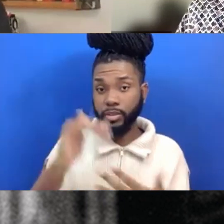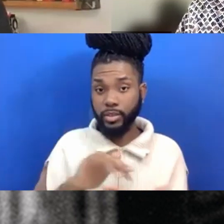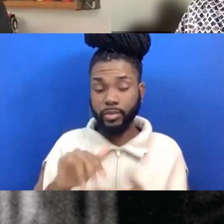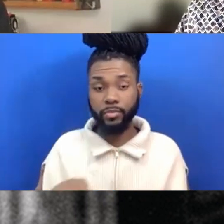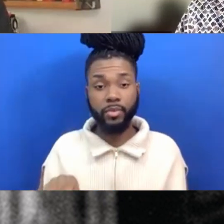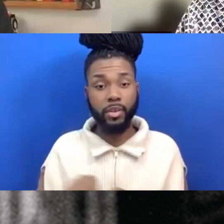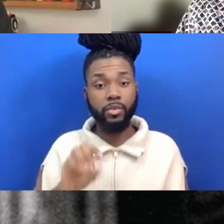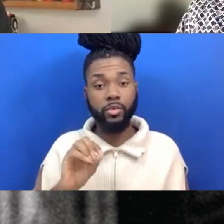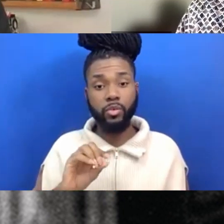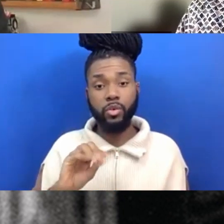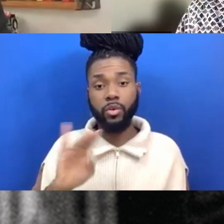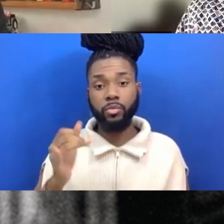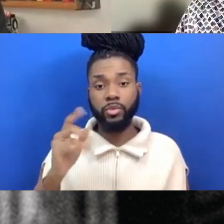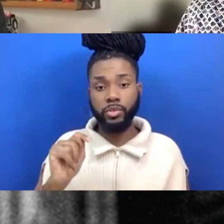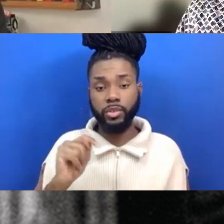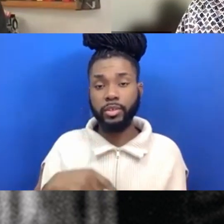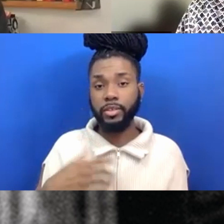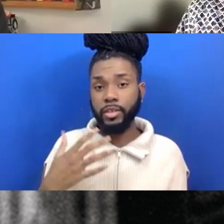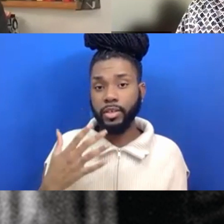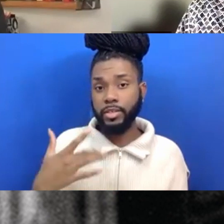aesthetics, and kinship.